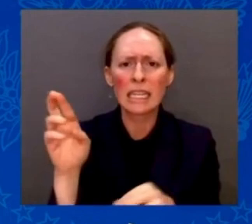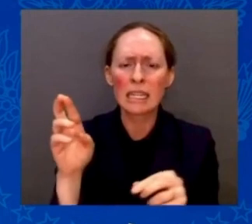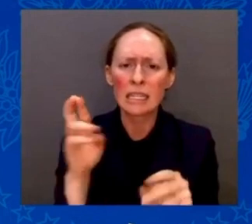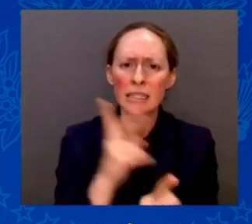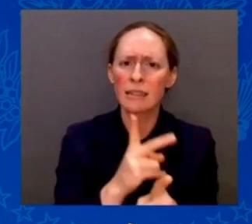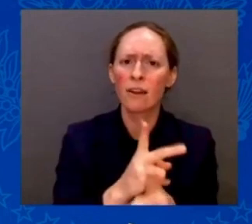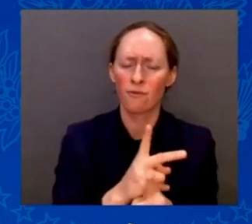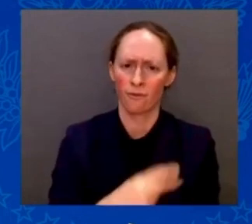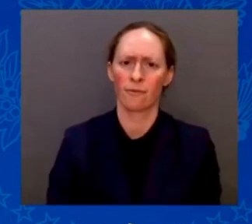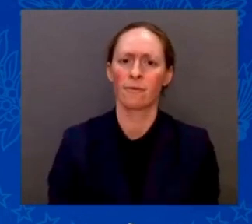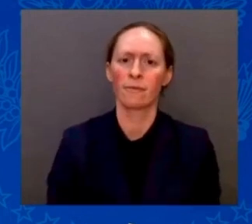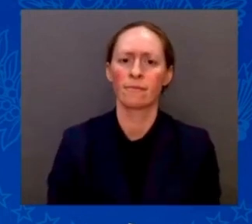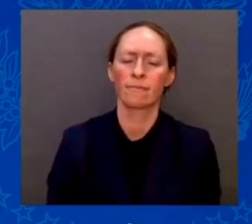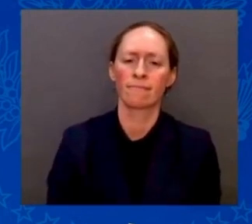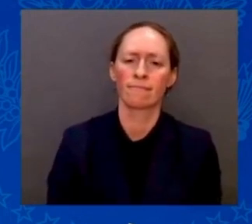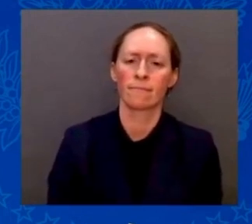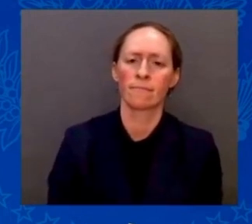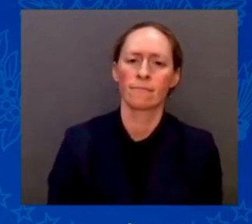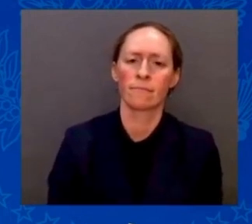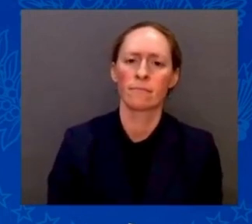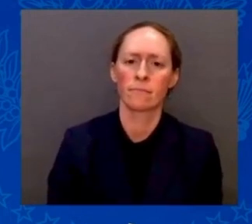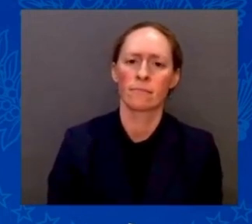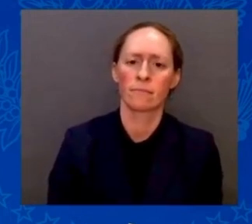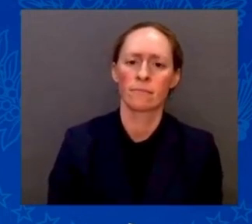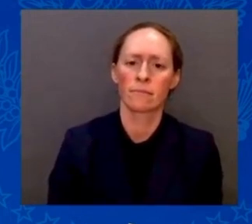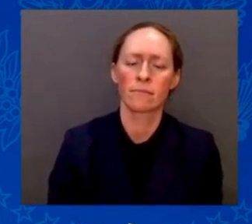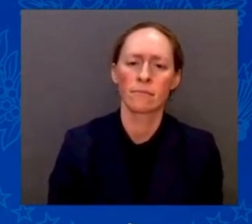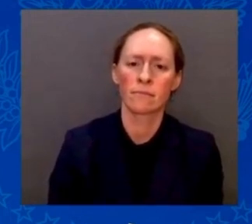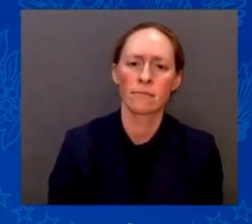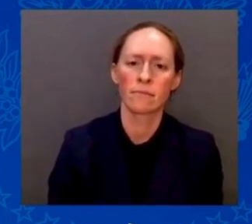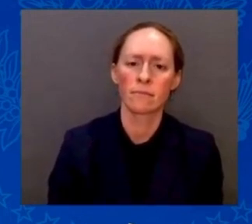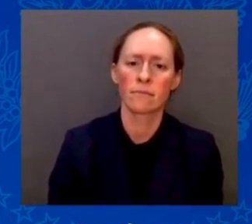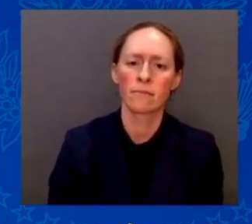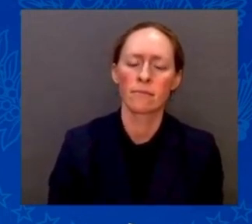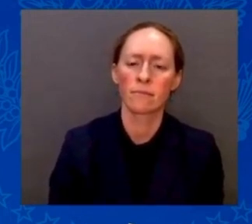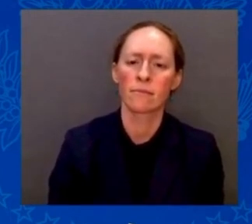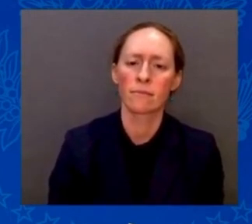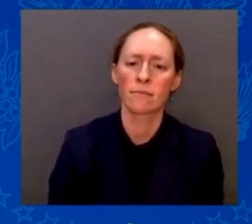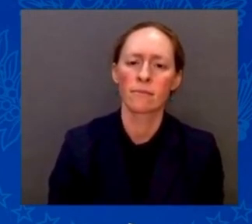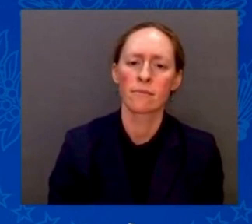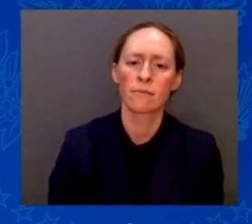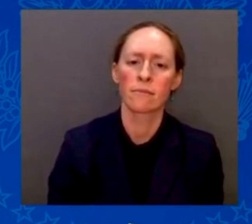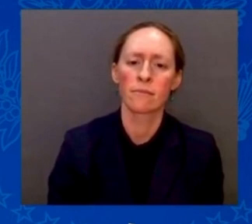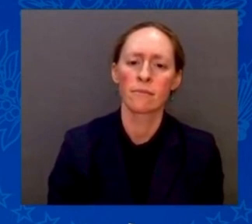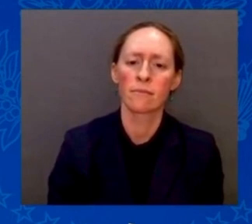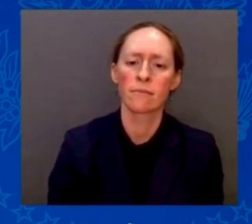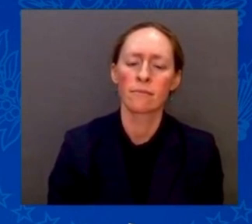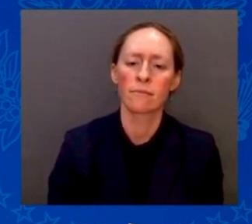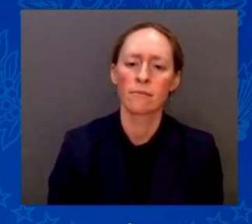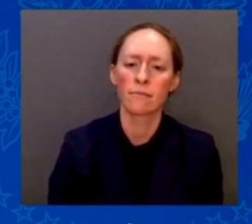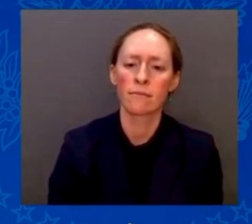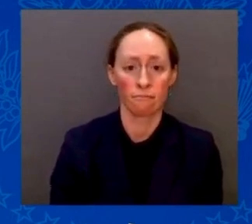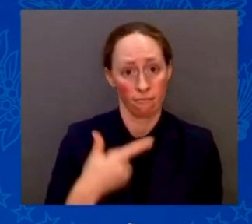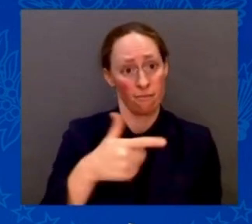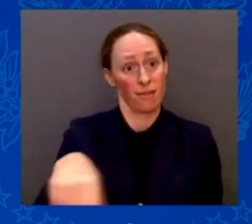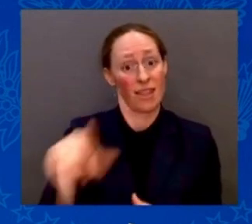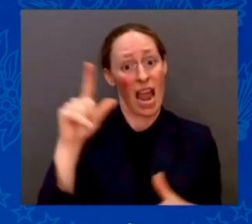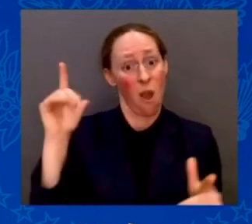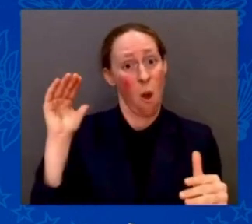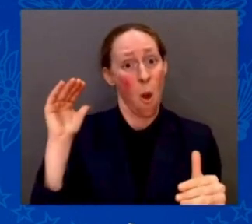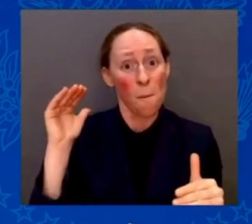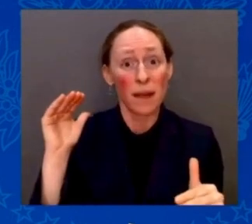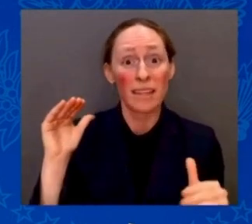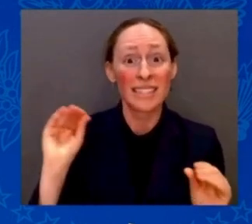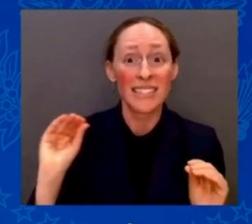wasn't an anticipation that it'd be moving up the coast. They were hopeful, and initially it looked like it was going to go further east and not affect